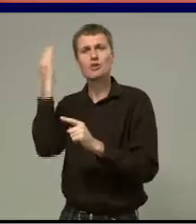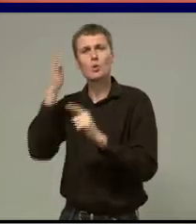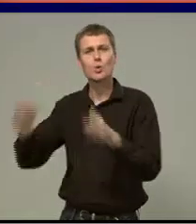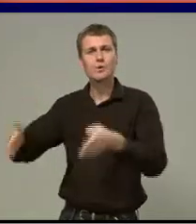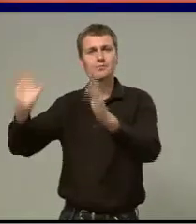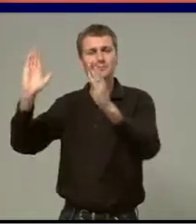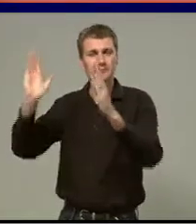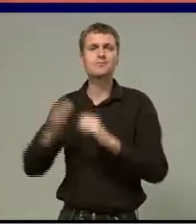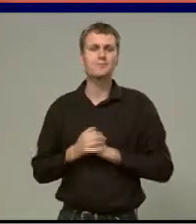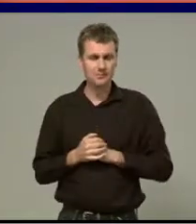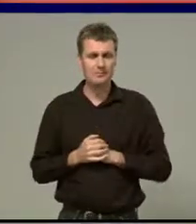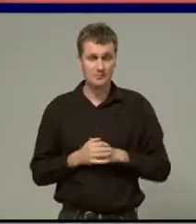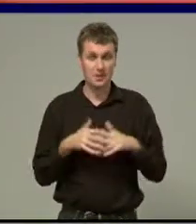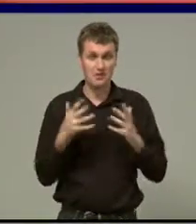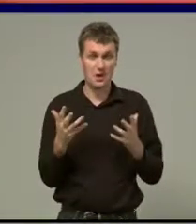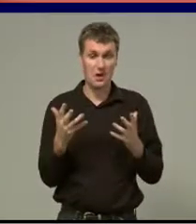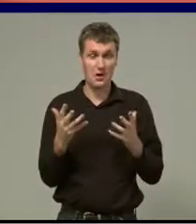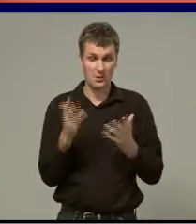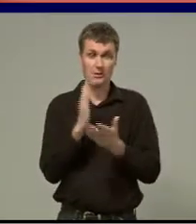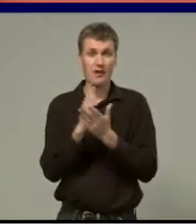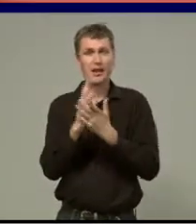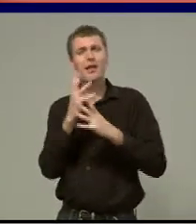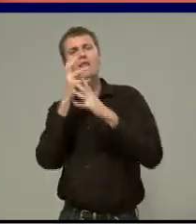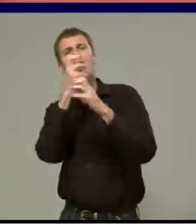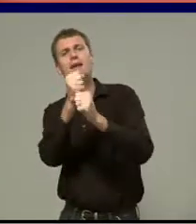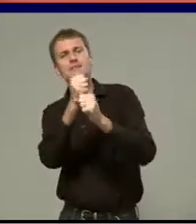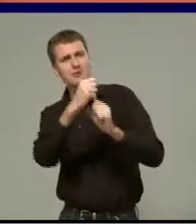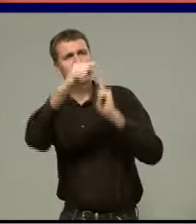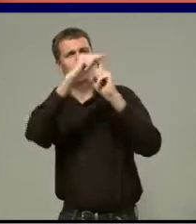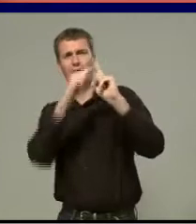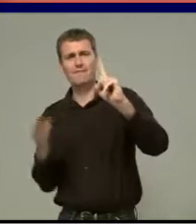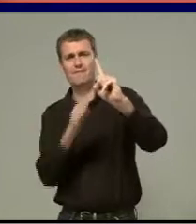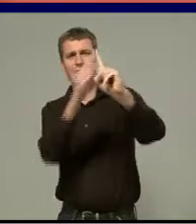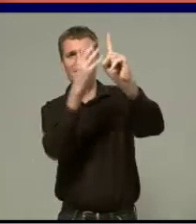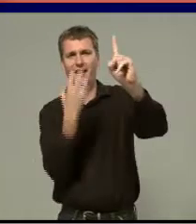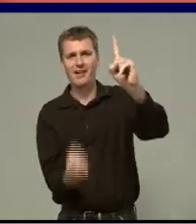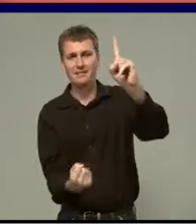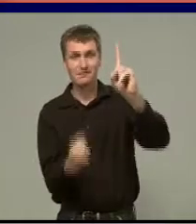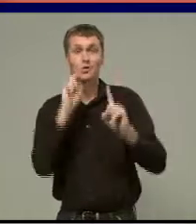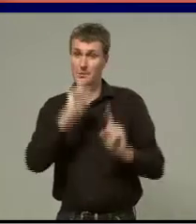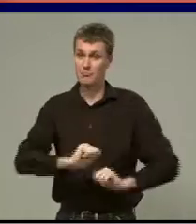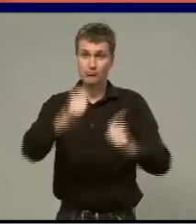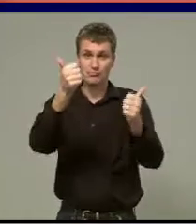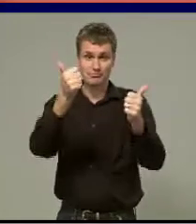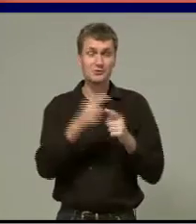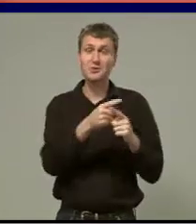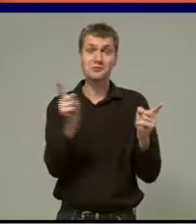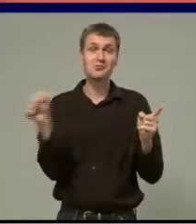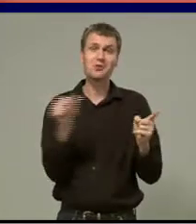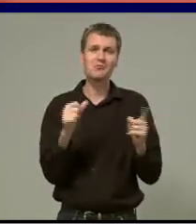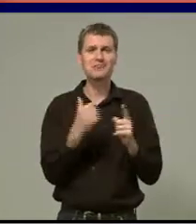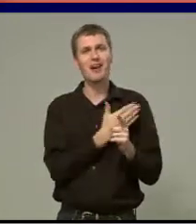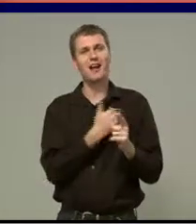there's a very big bright light at the end of the tunnel, and it's going to do well. So you should be proud of what